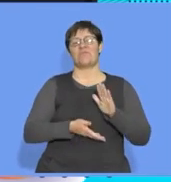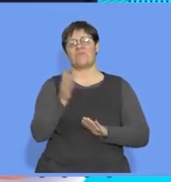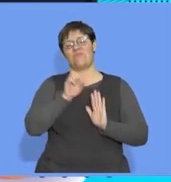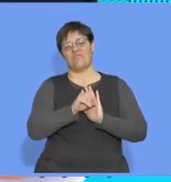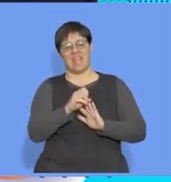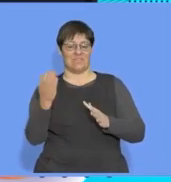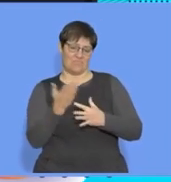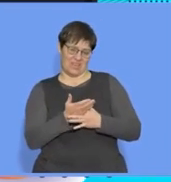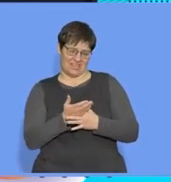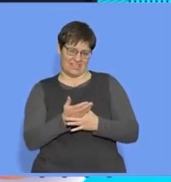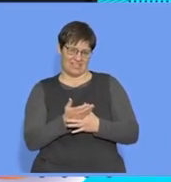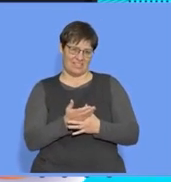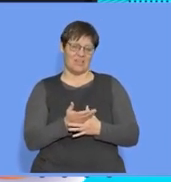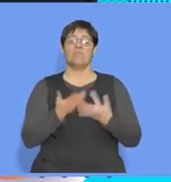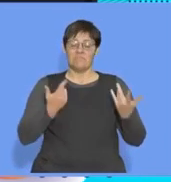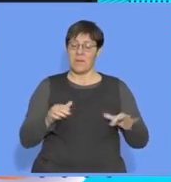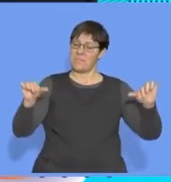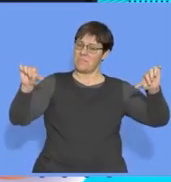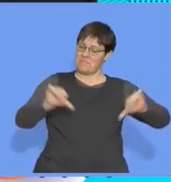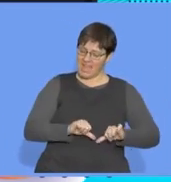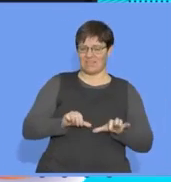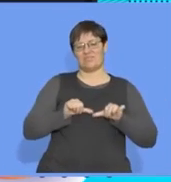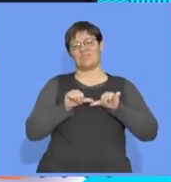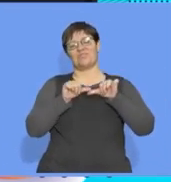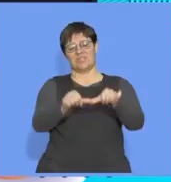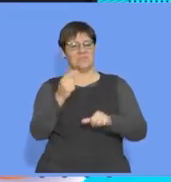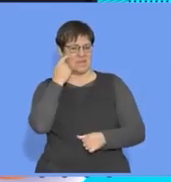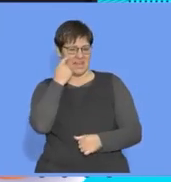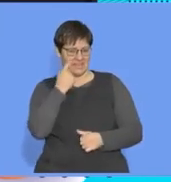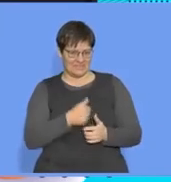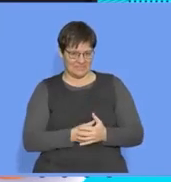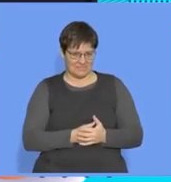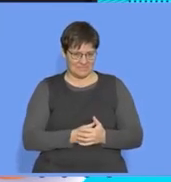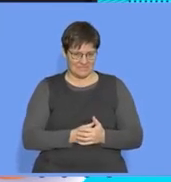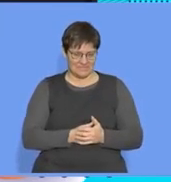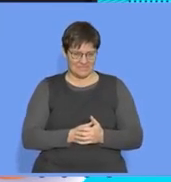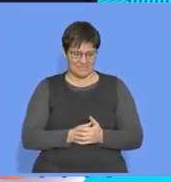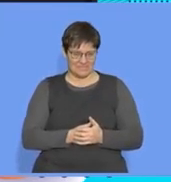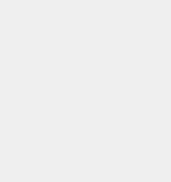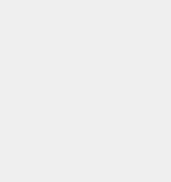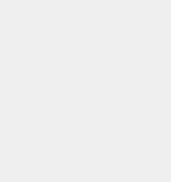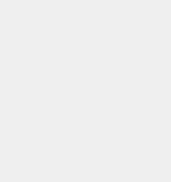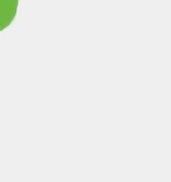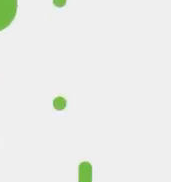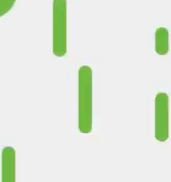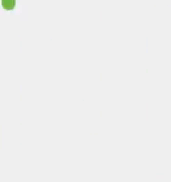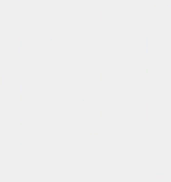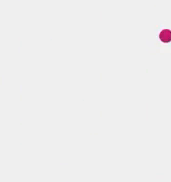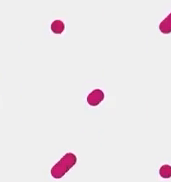Guys, let's go for a break so that we can come back and continue with the eye.